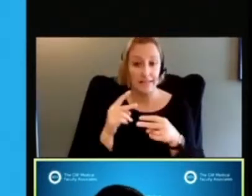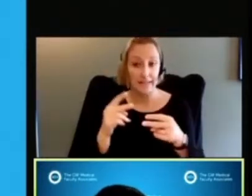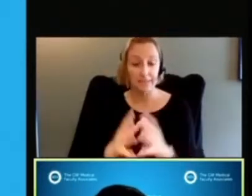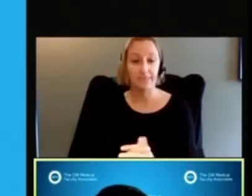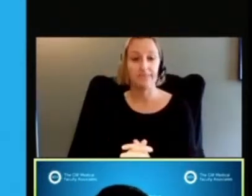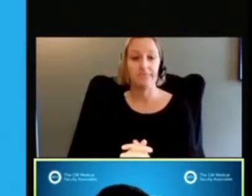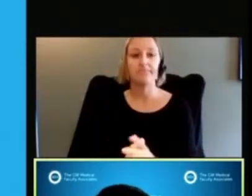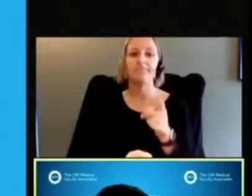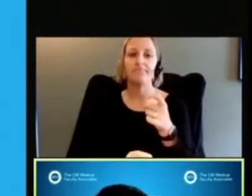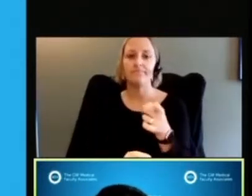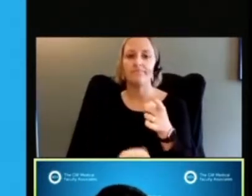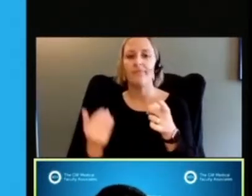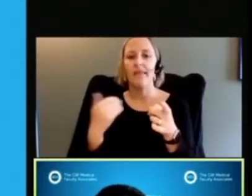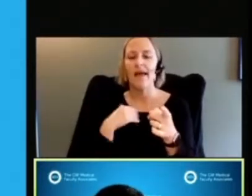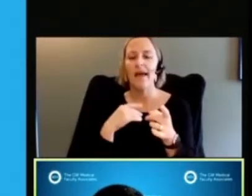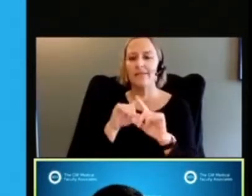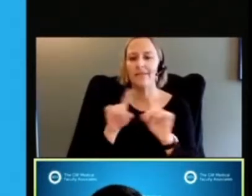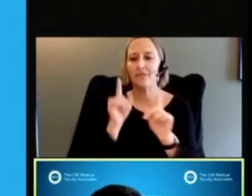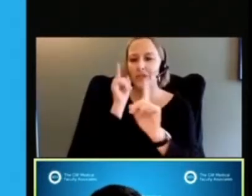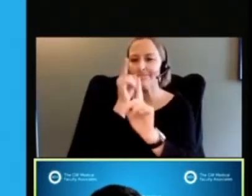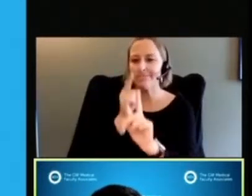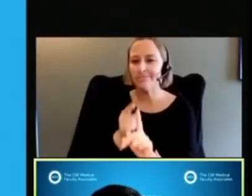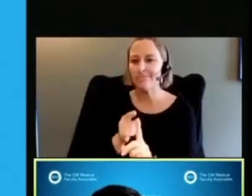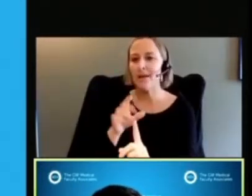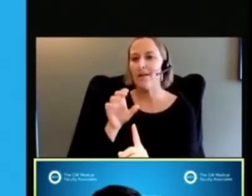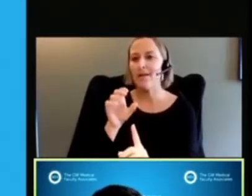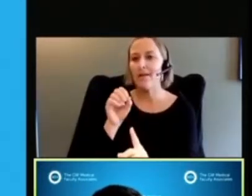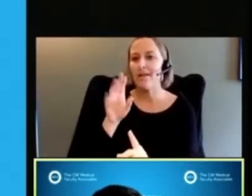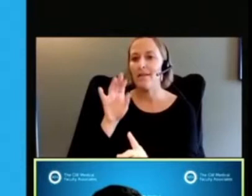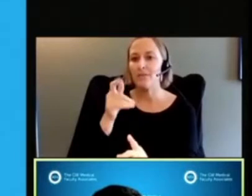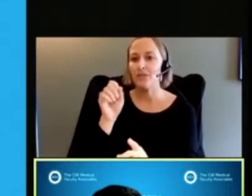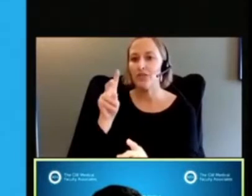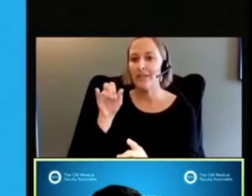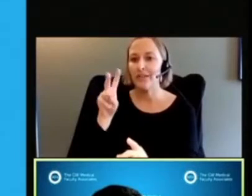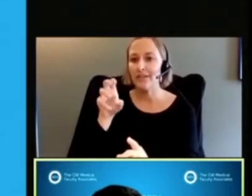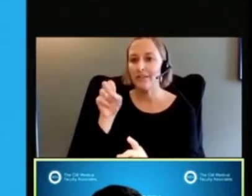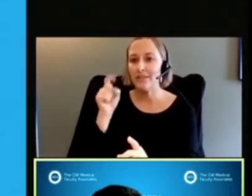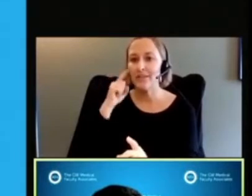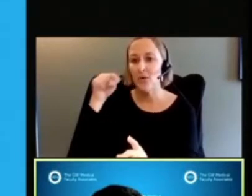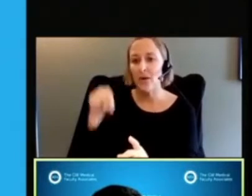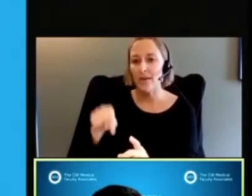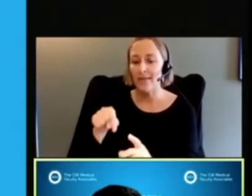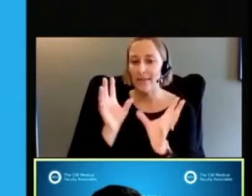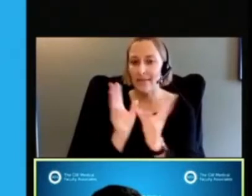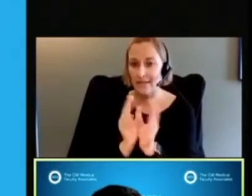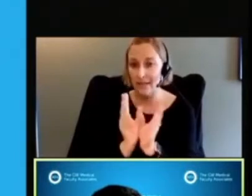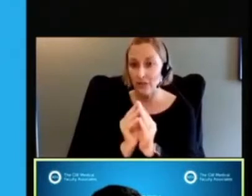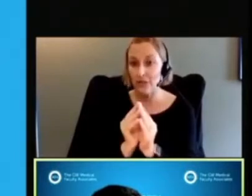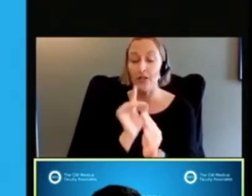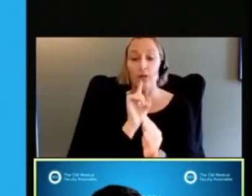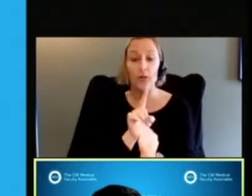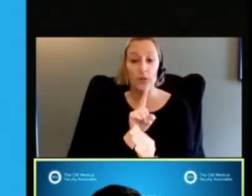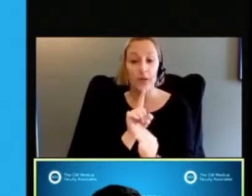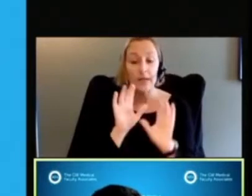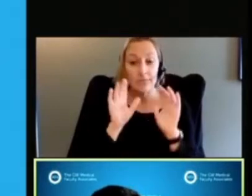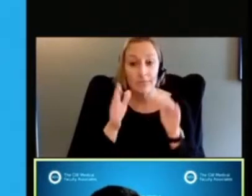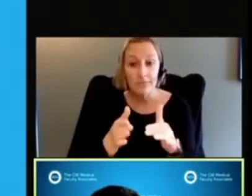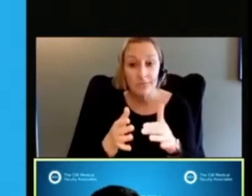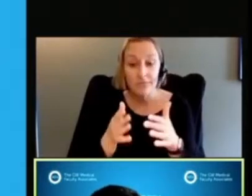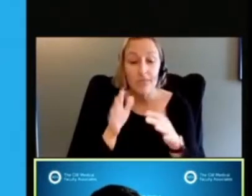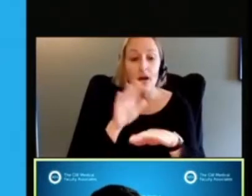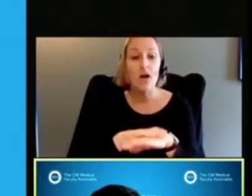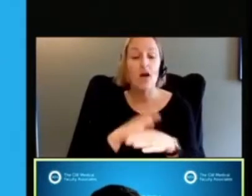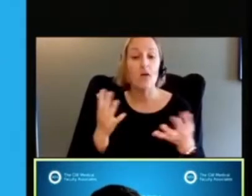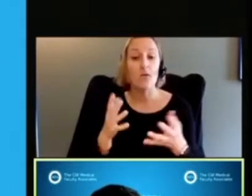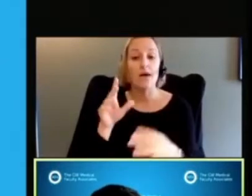So here's the list of objectives for this session, and we'll really focus on digital